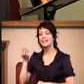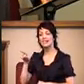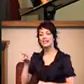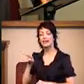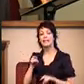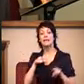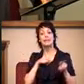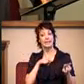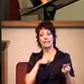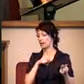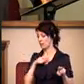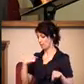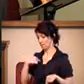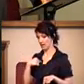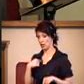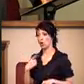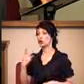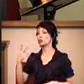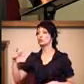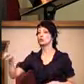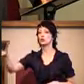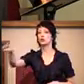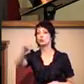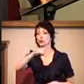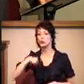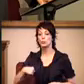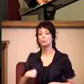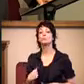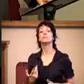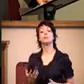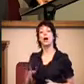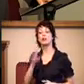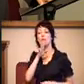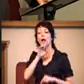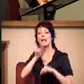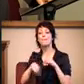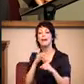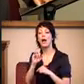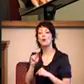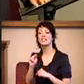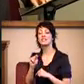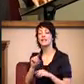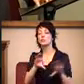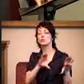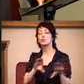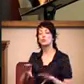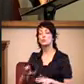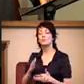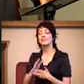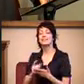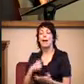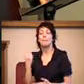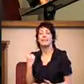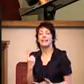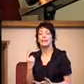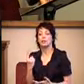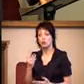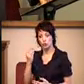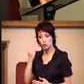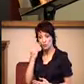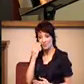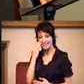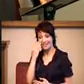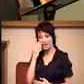calling ourselves to talk about this and to do something about it in our lives. Do you think, Rachel